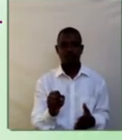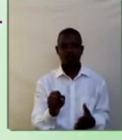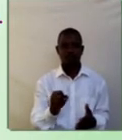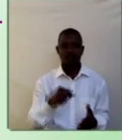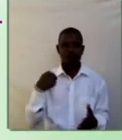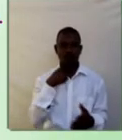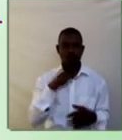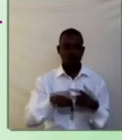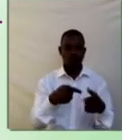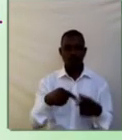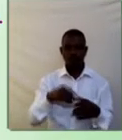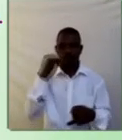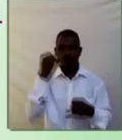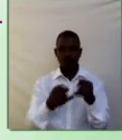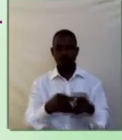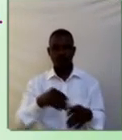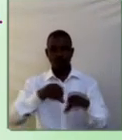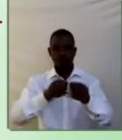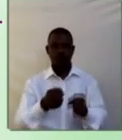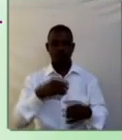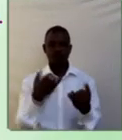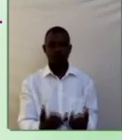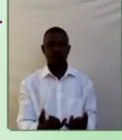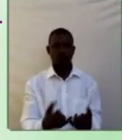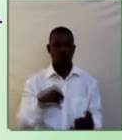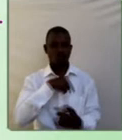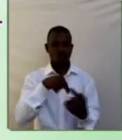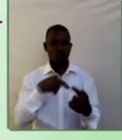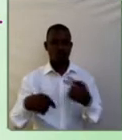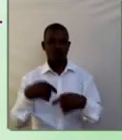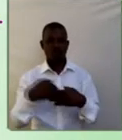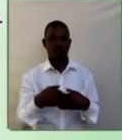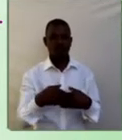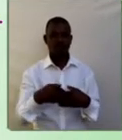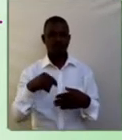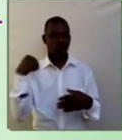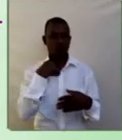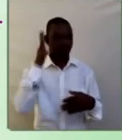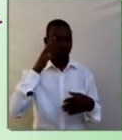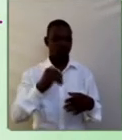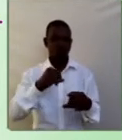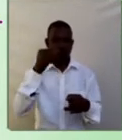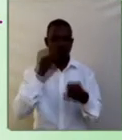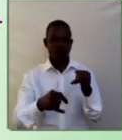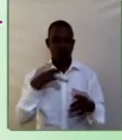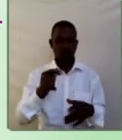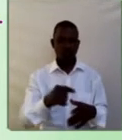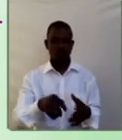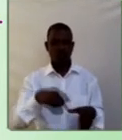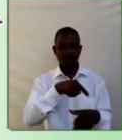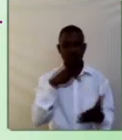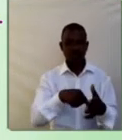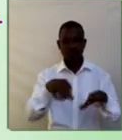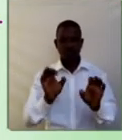We're going to go for the final break now. When we come back, we shall conclude this